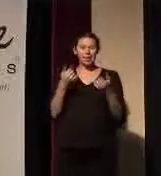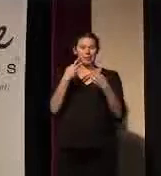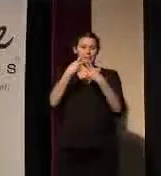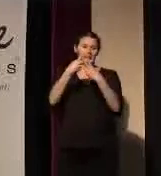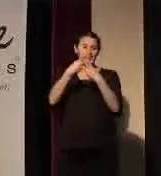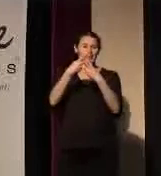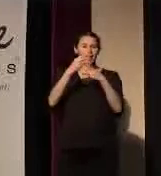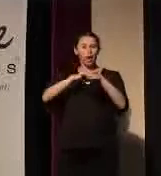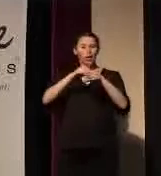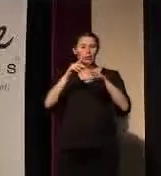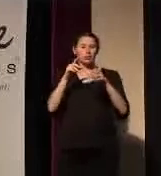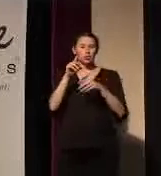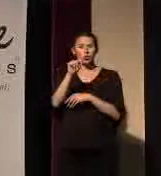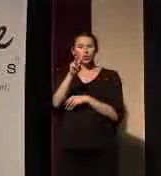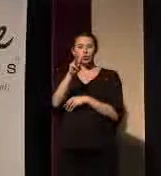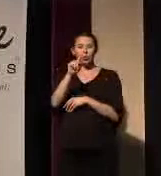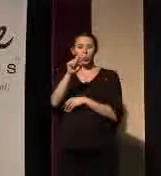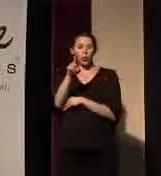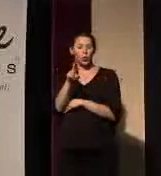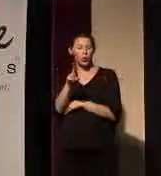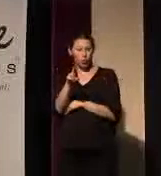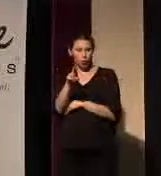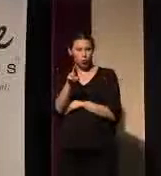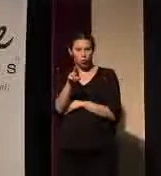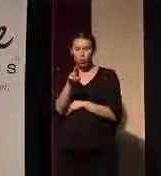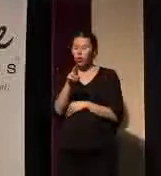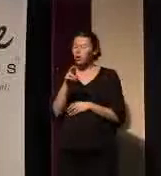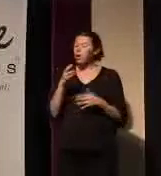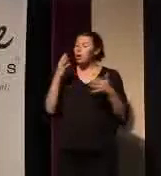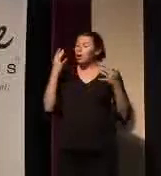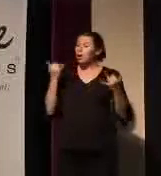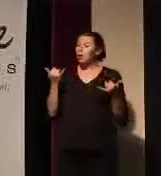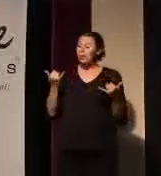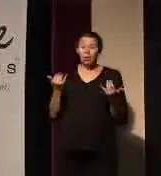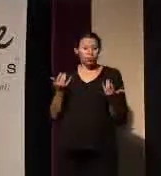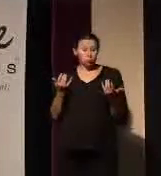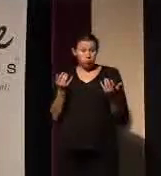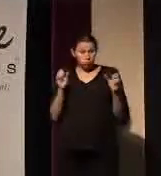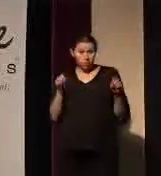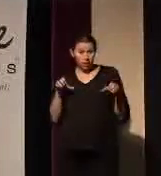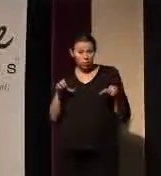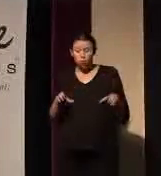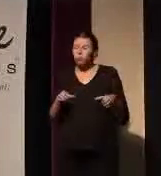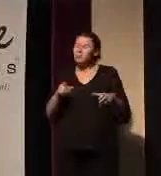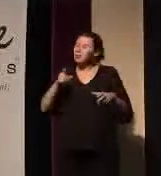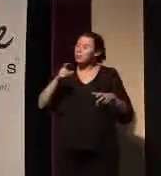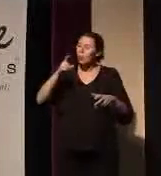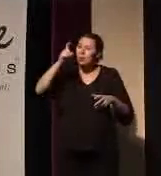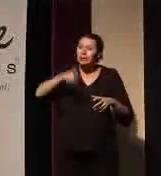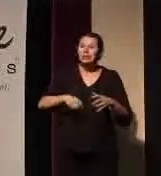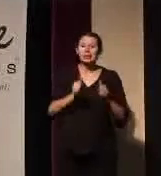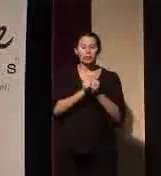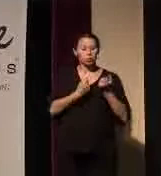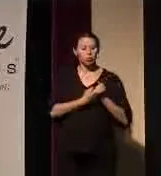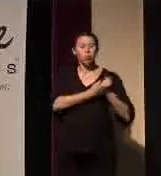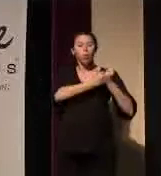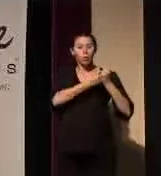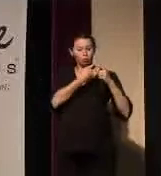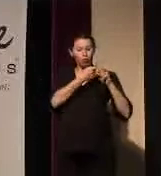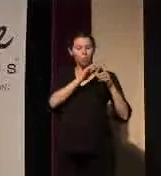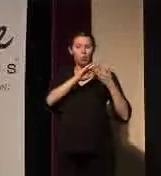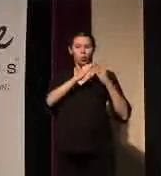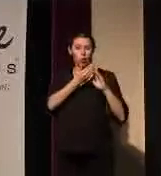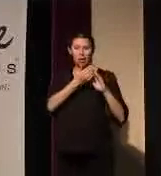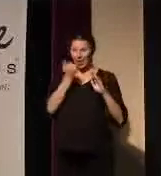These programs are not possible without the support of our community through our membership. And if you believe in continuing these